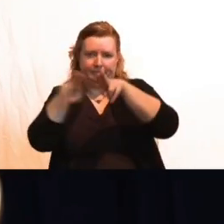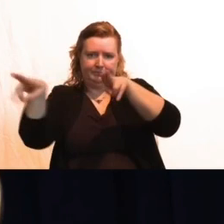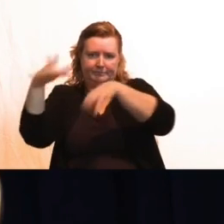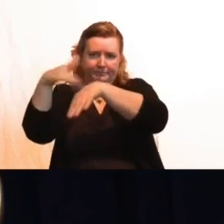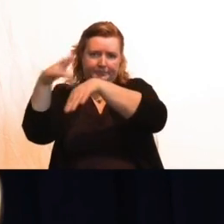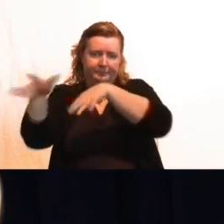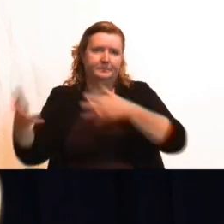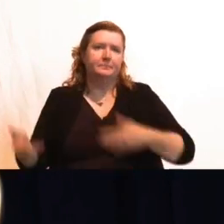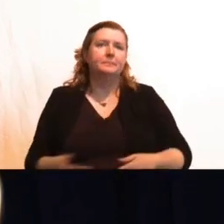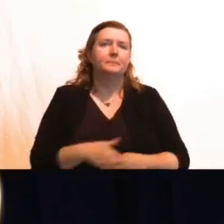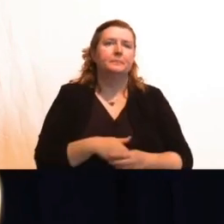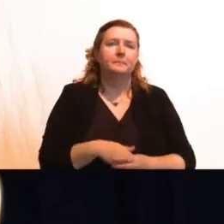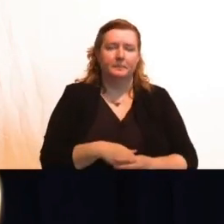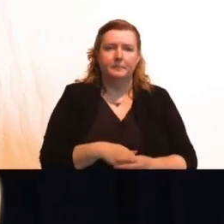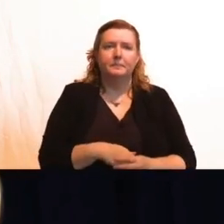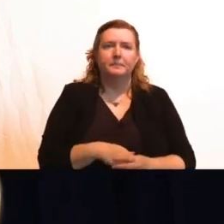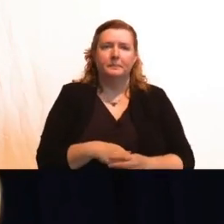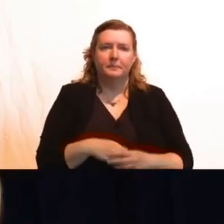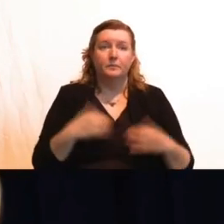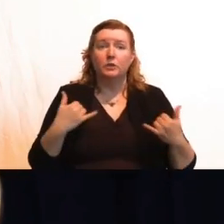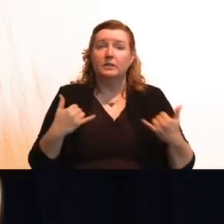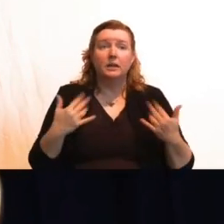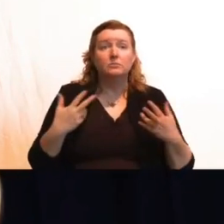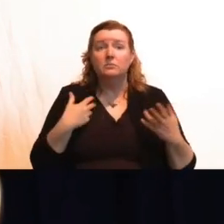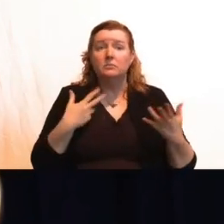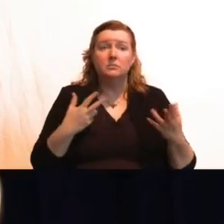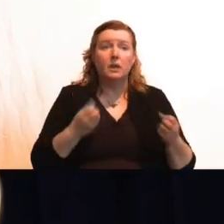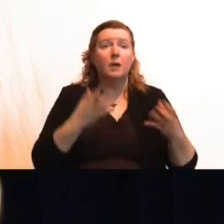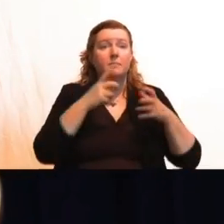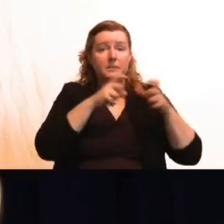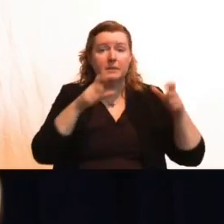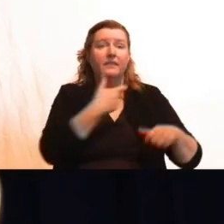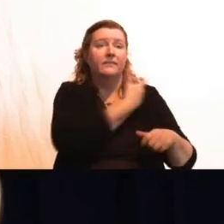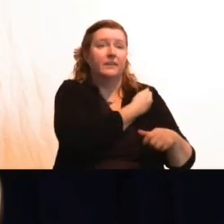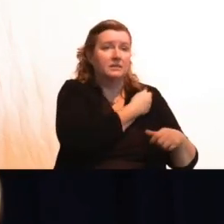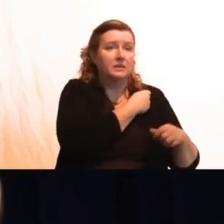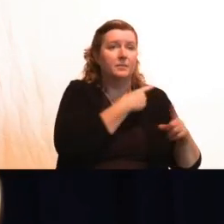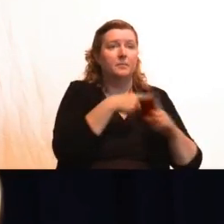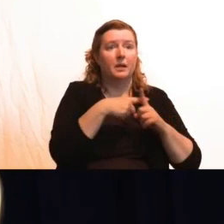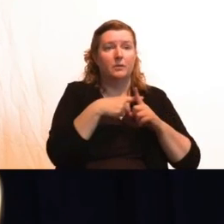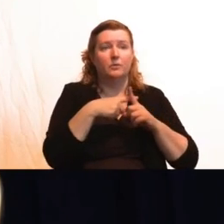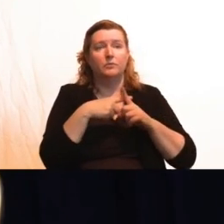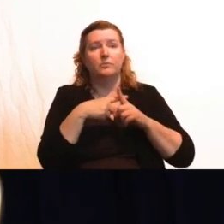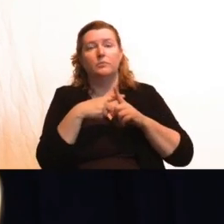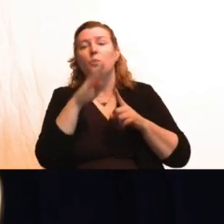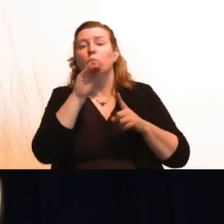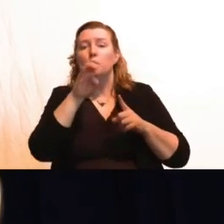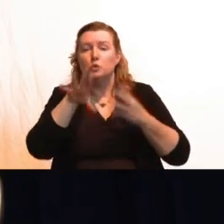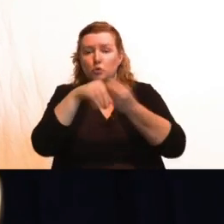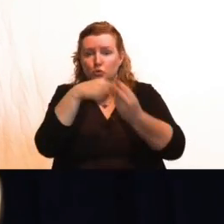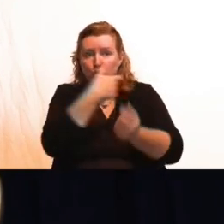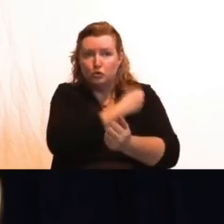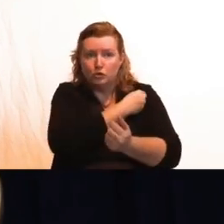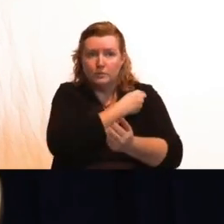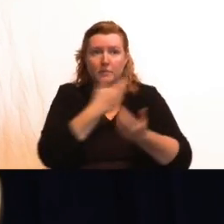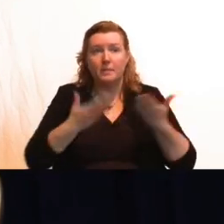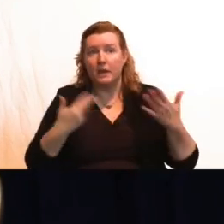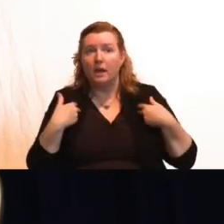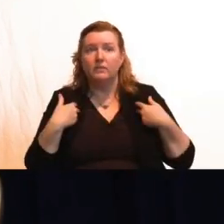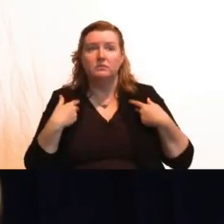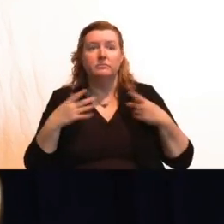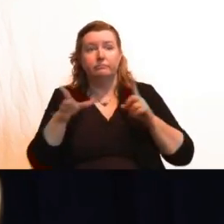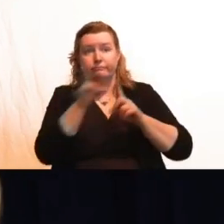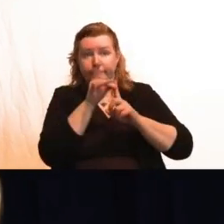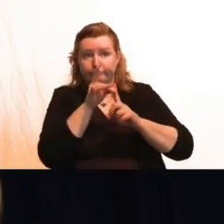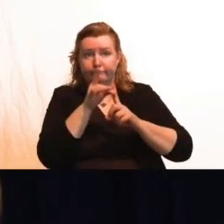may be getting breakthrough infection, but it's not impacting the healthcare system. So at the